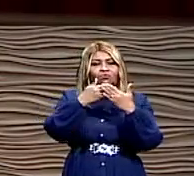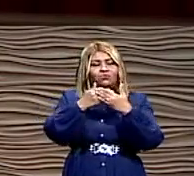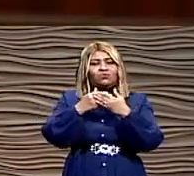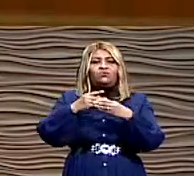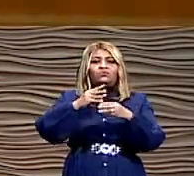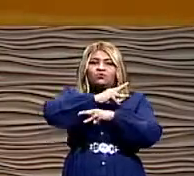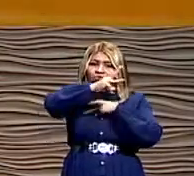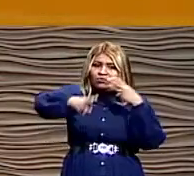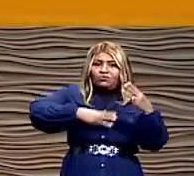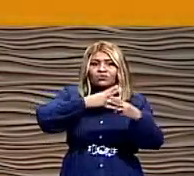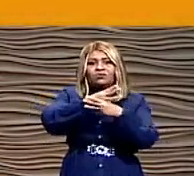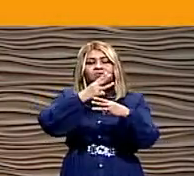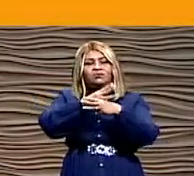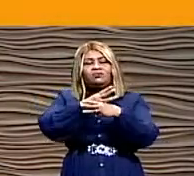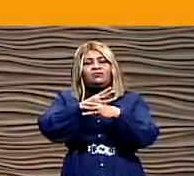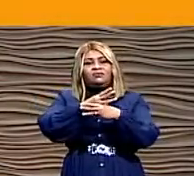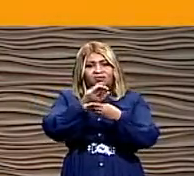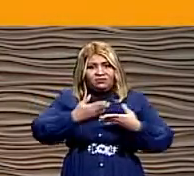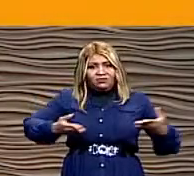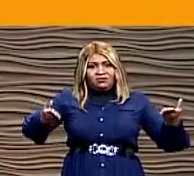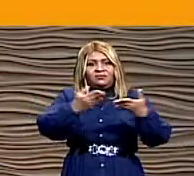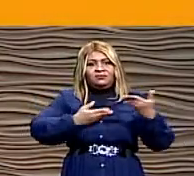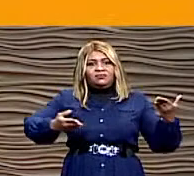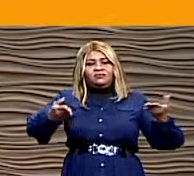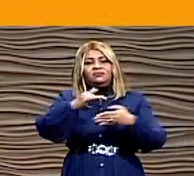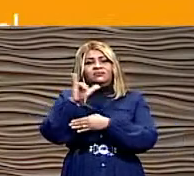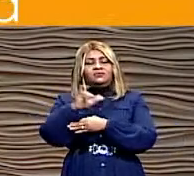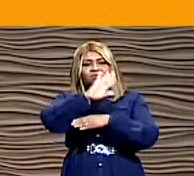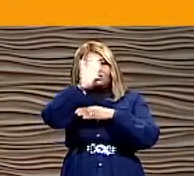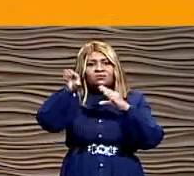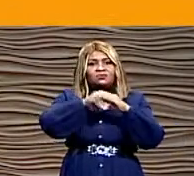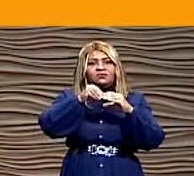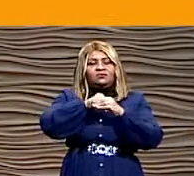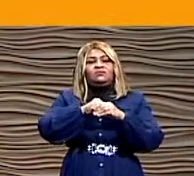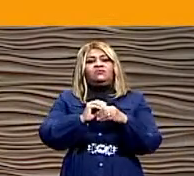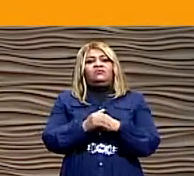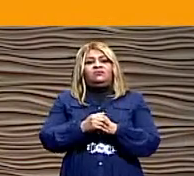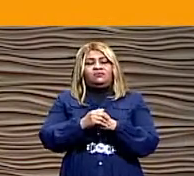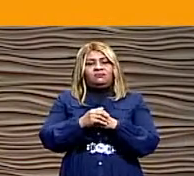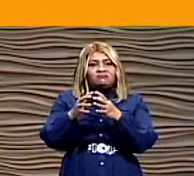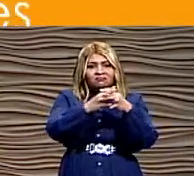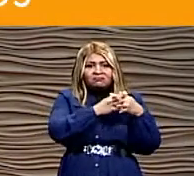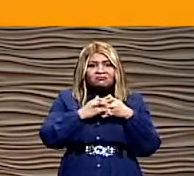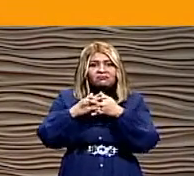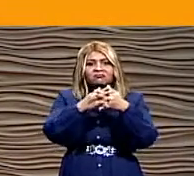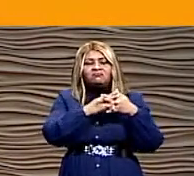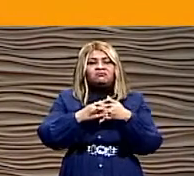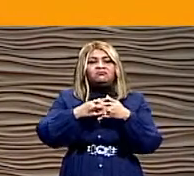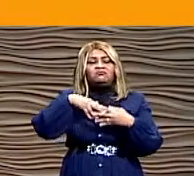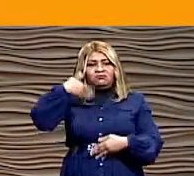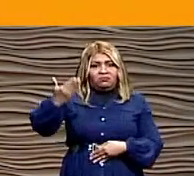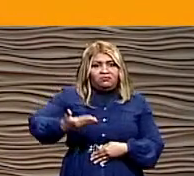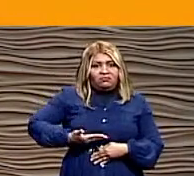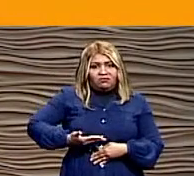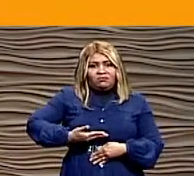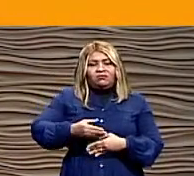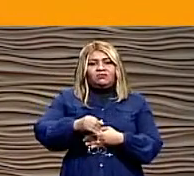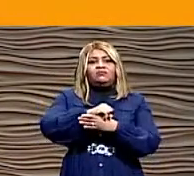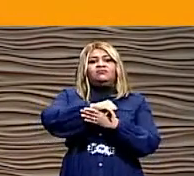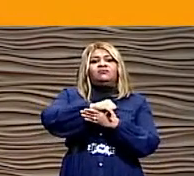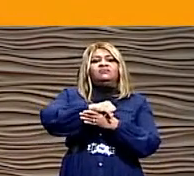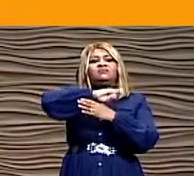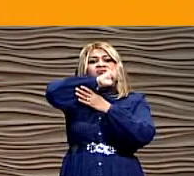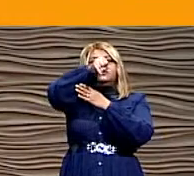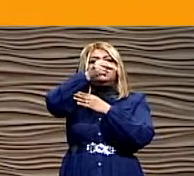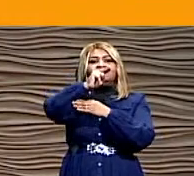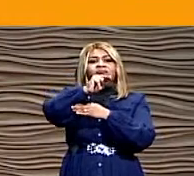the world, as well as here, even within the United States. We want to say welcome you, Janine Rankins, who's